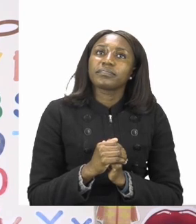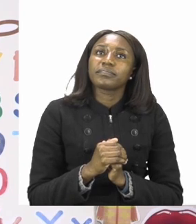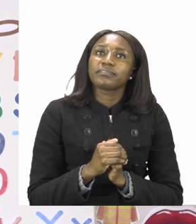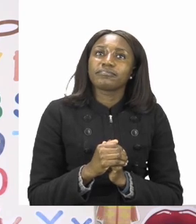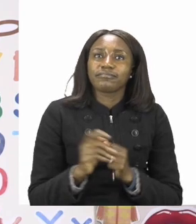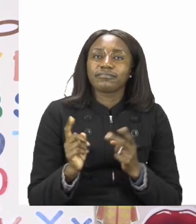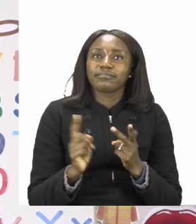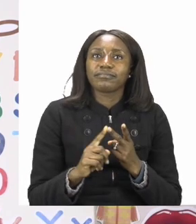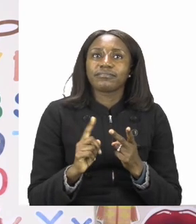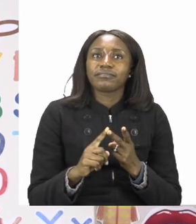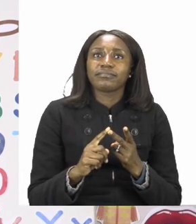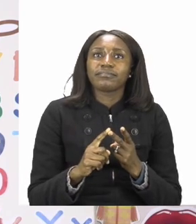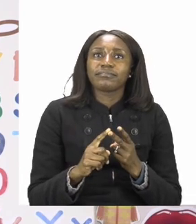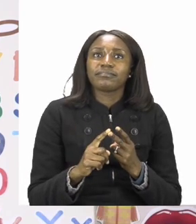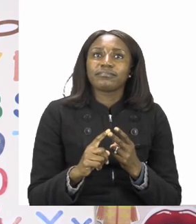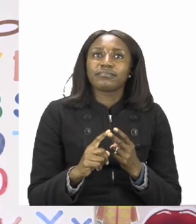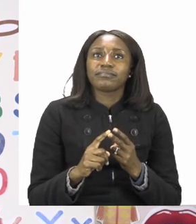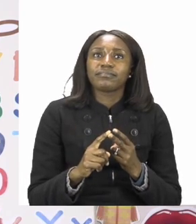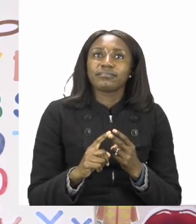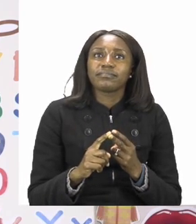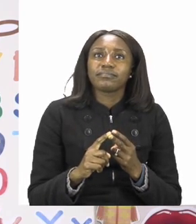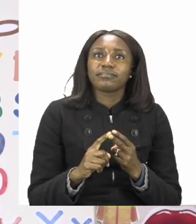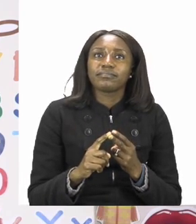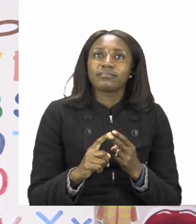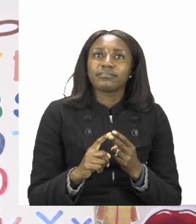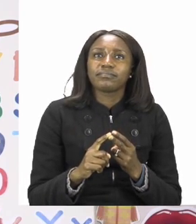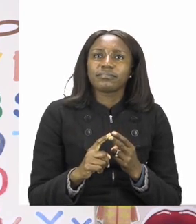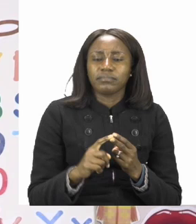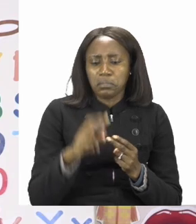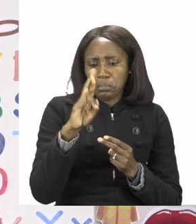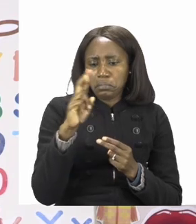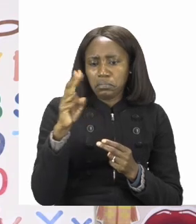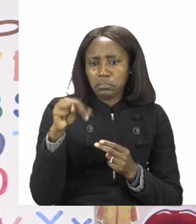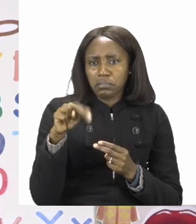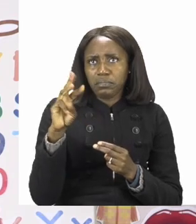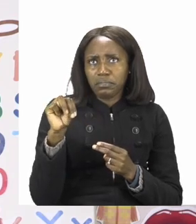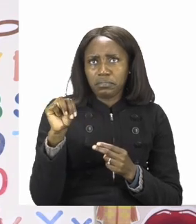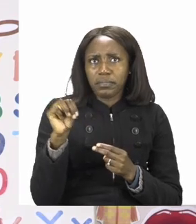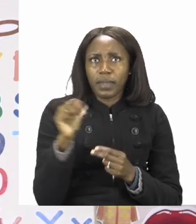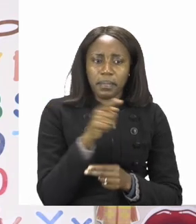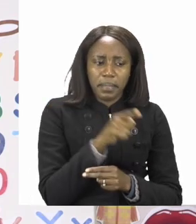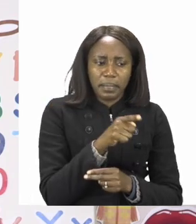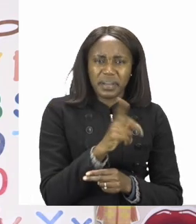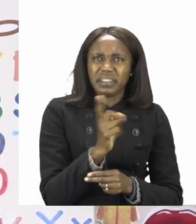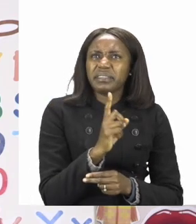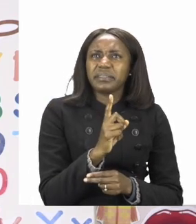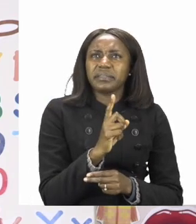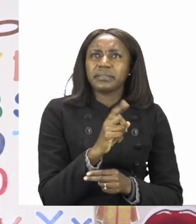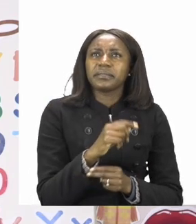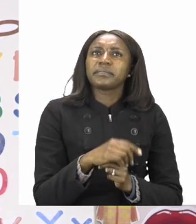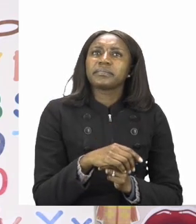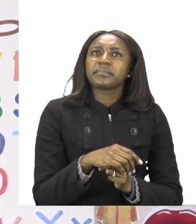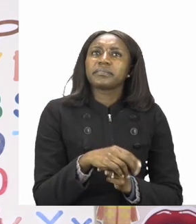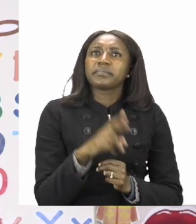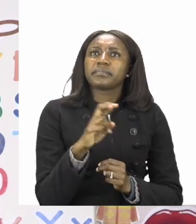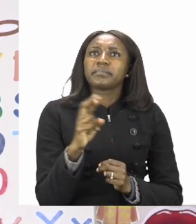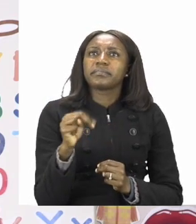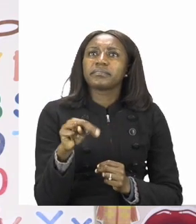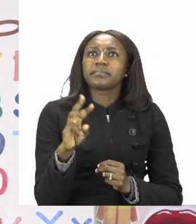next thing that we can see is the sound rum.